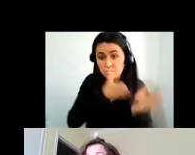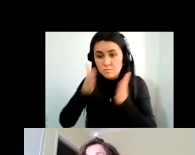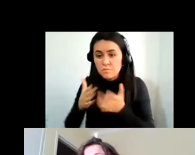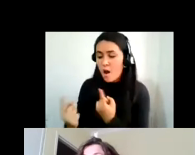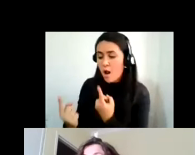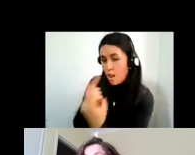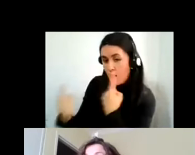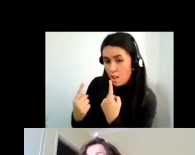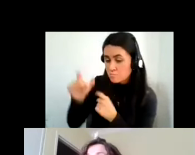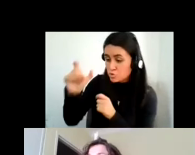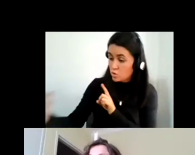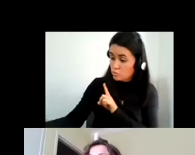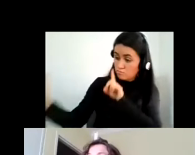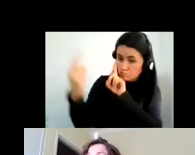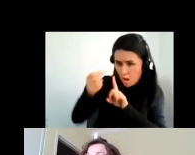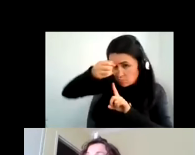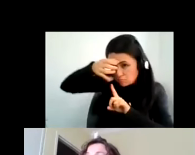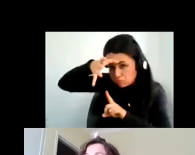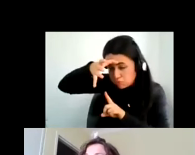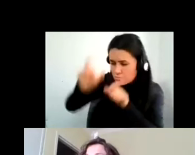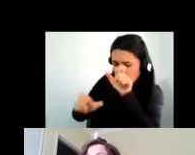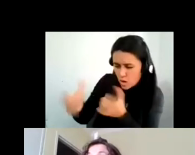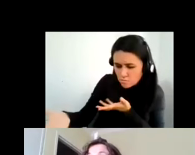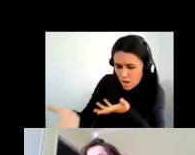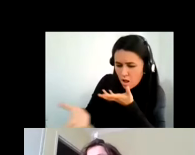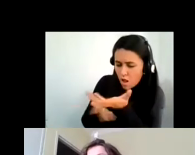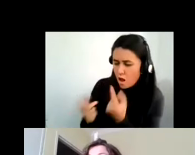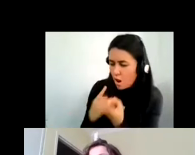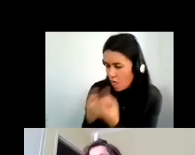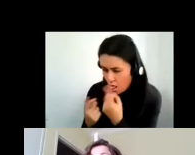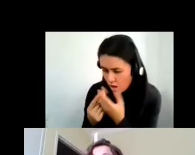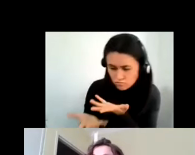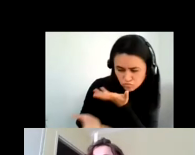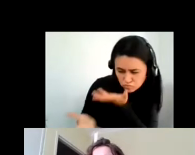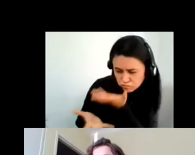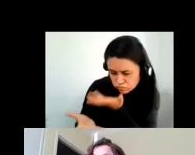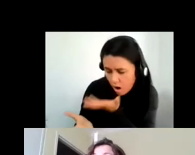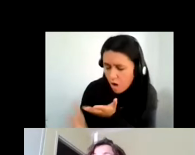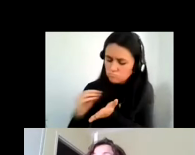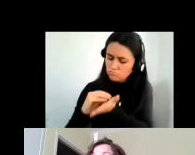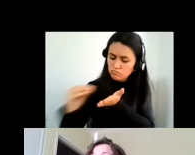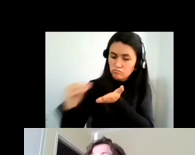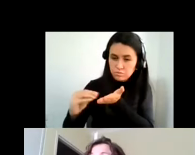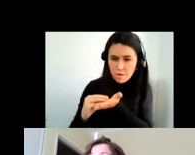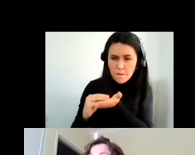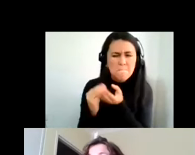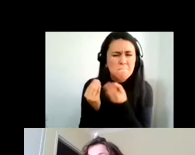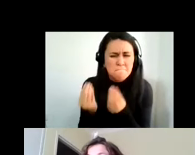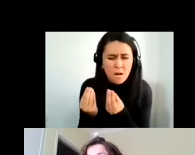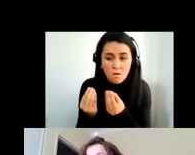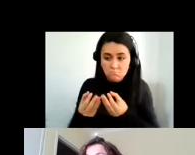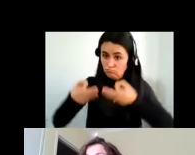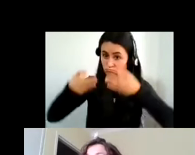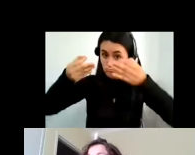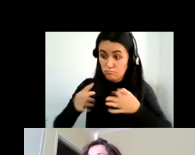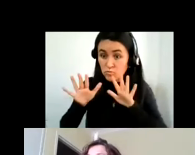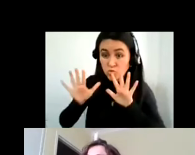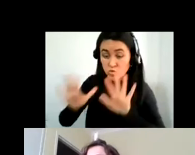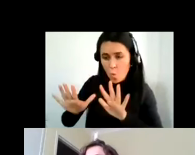have a literature review to really make sure that the barriers assessment would build on and complement the existing